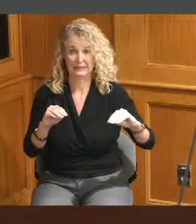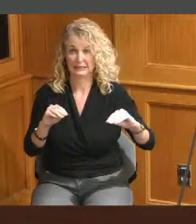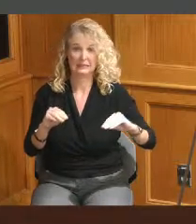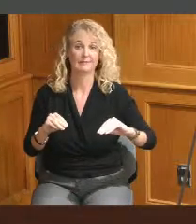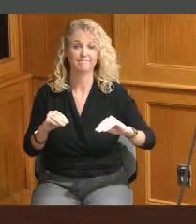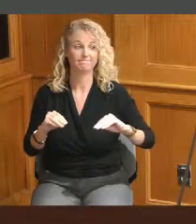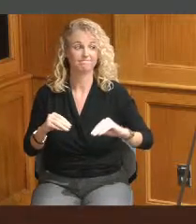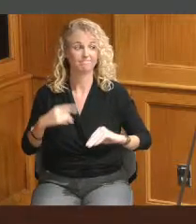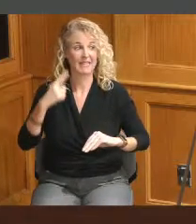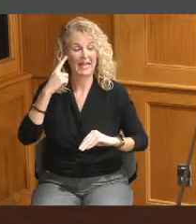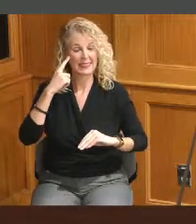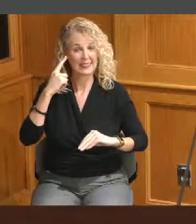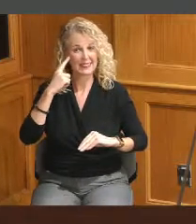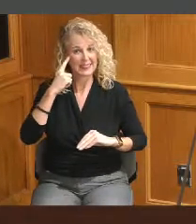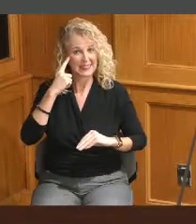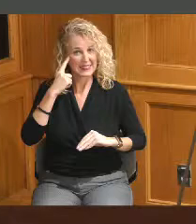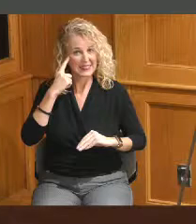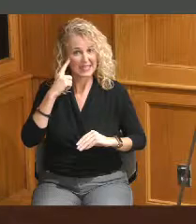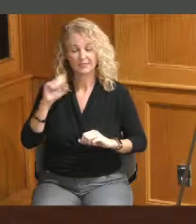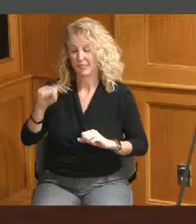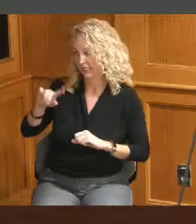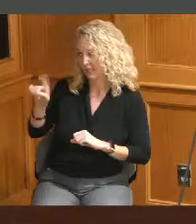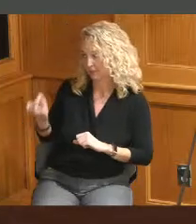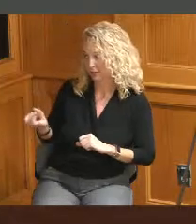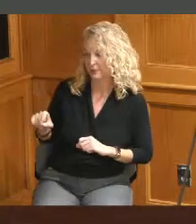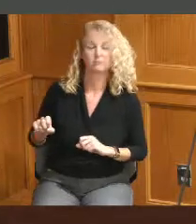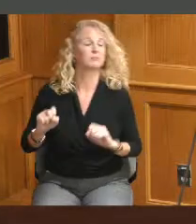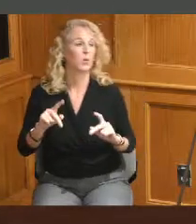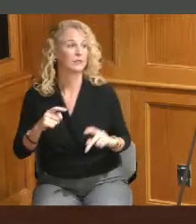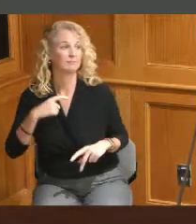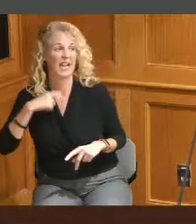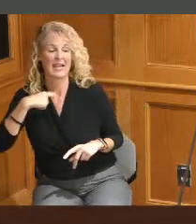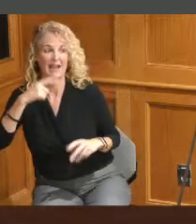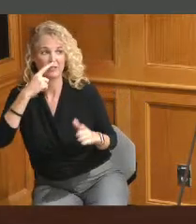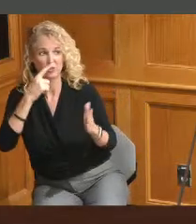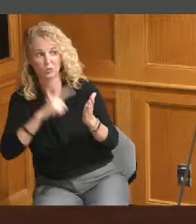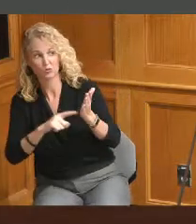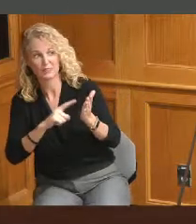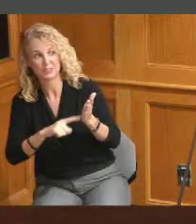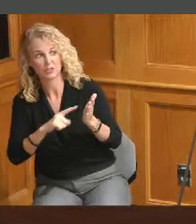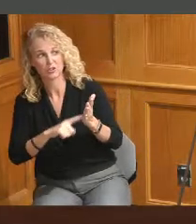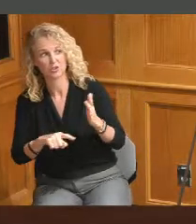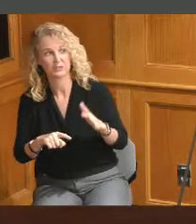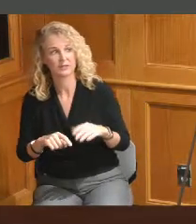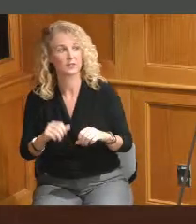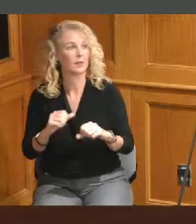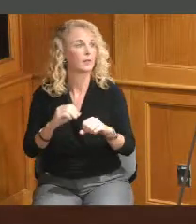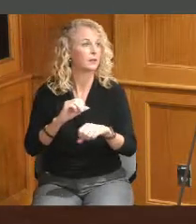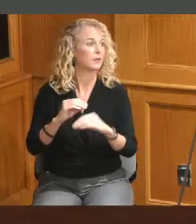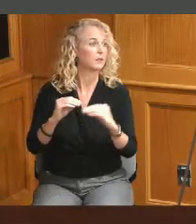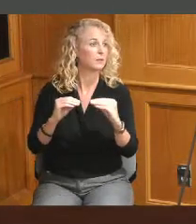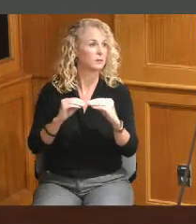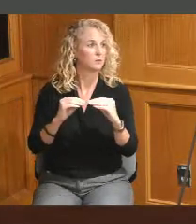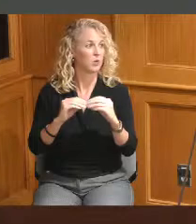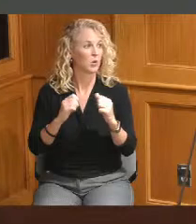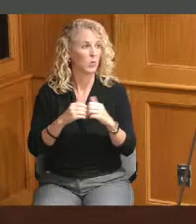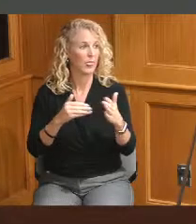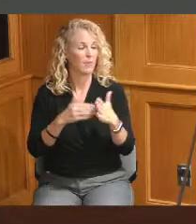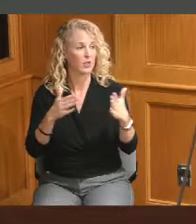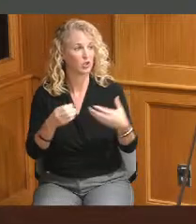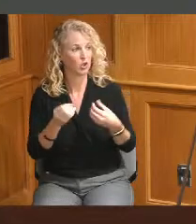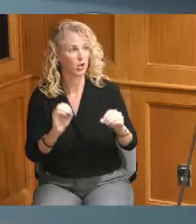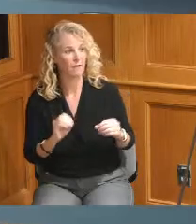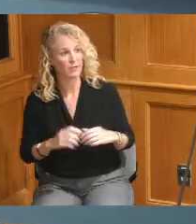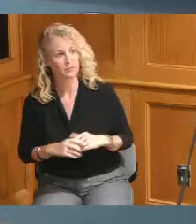bank purposes, I think that may be your question. That is my question. I would have to research that a little bit more with the prosecutor's office. And Mr. Dressing, I don't know if you have any